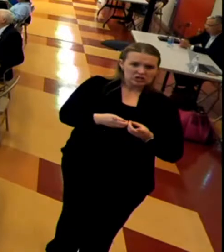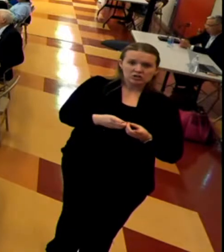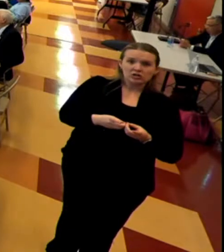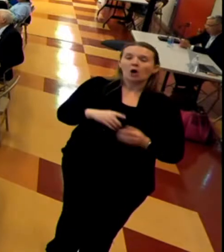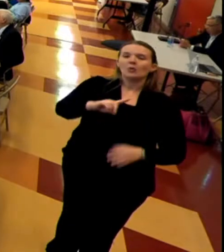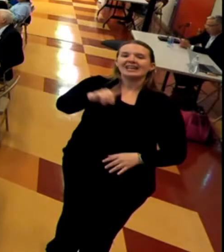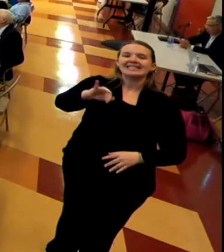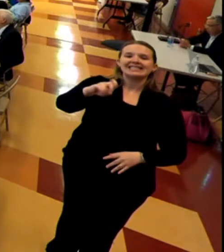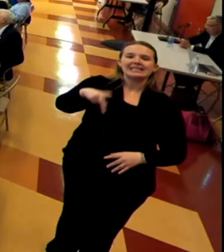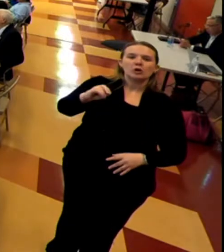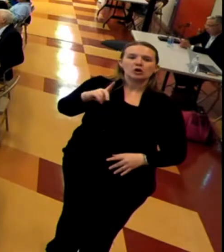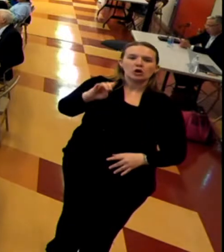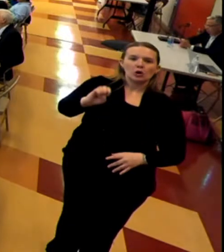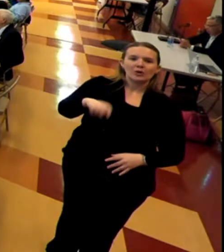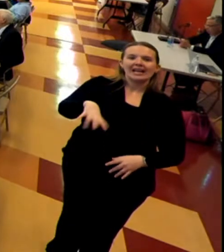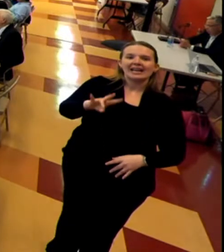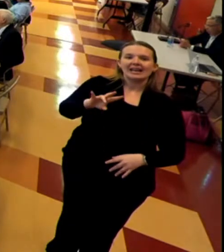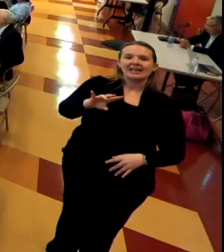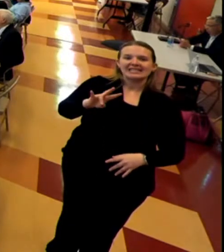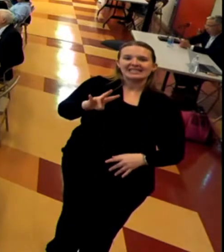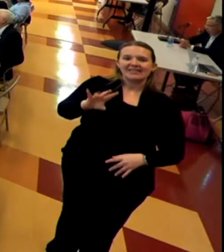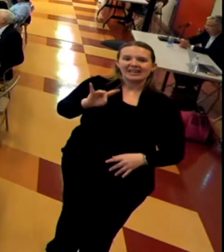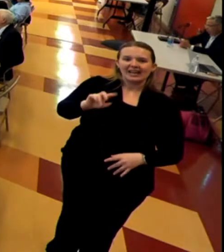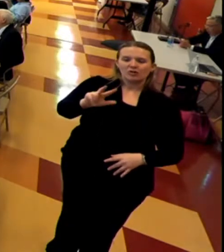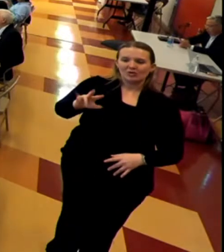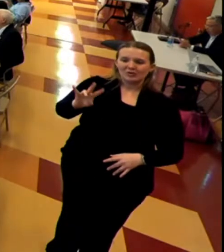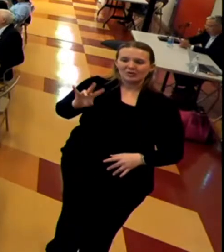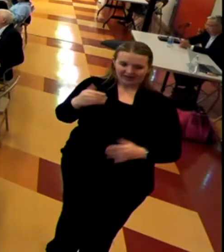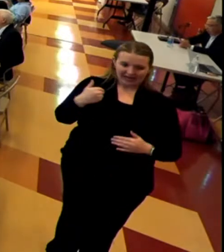78237 have approximately